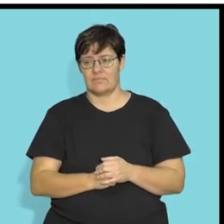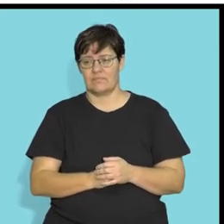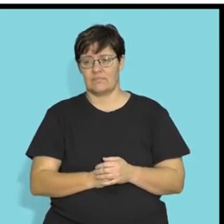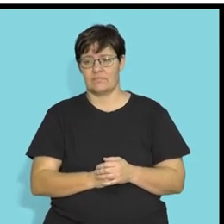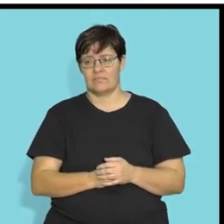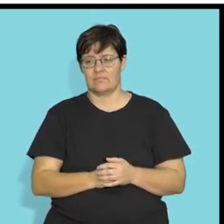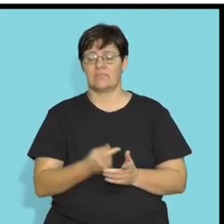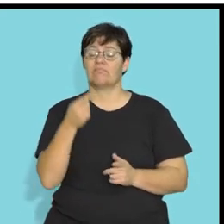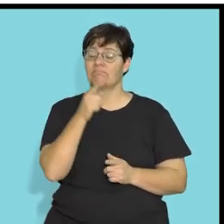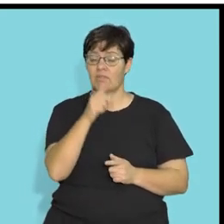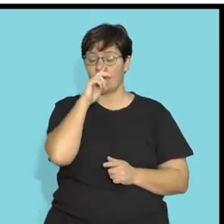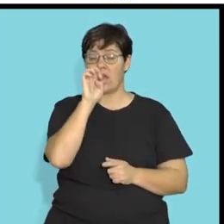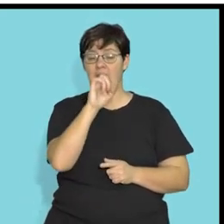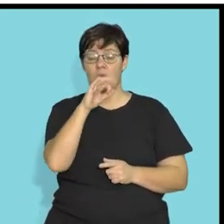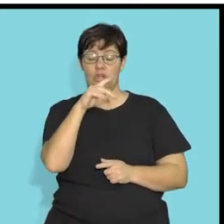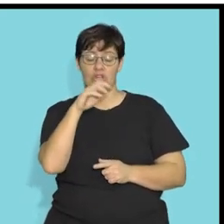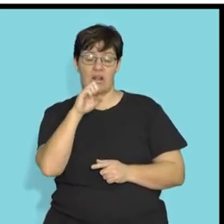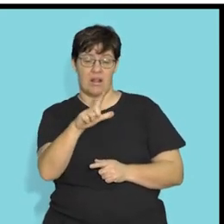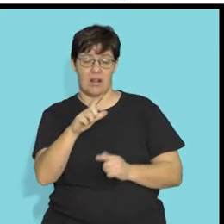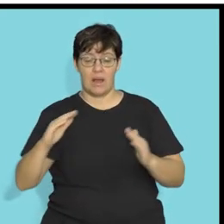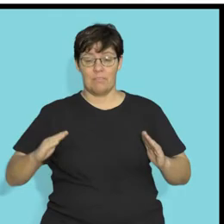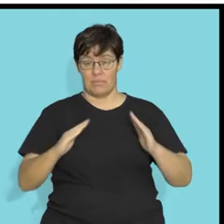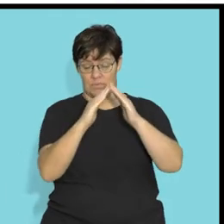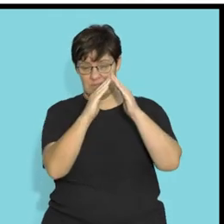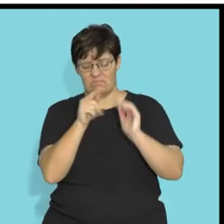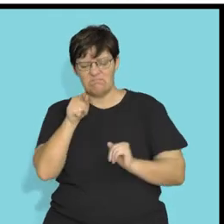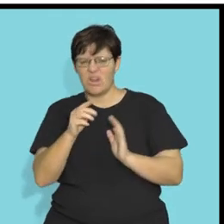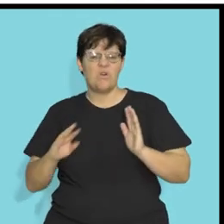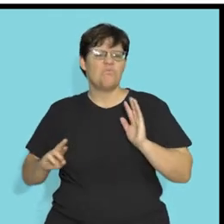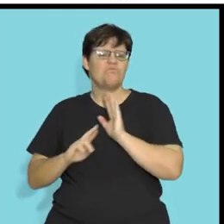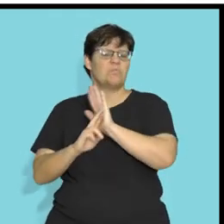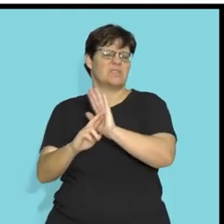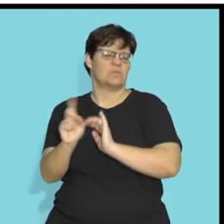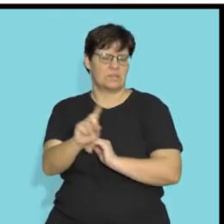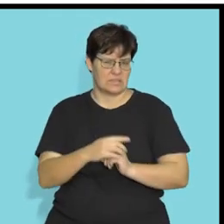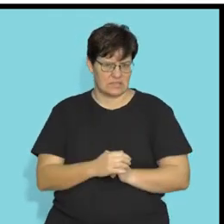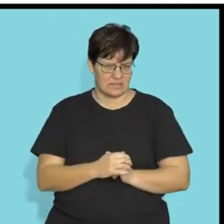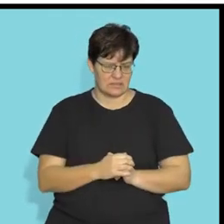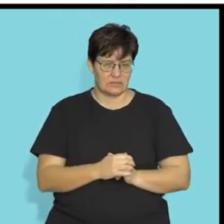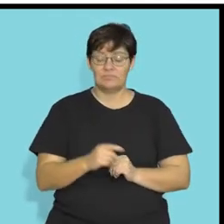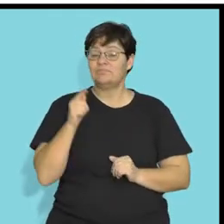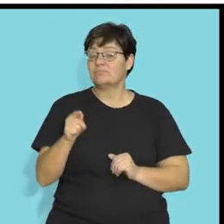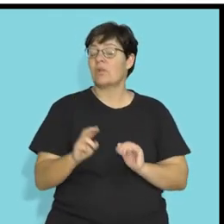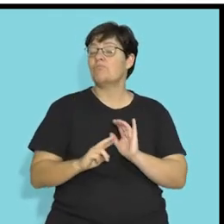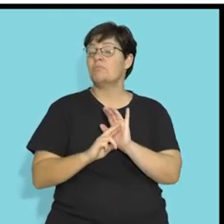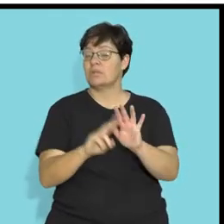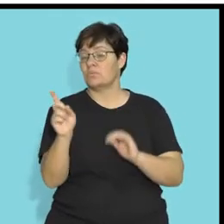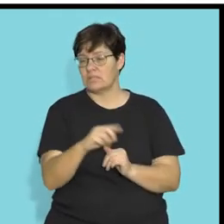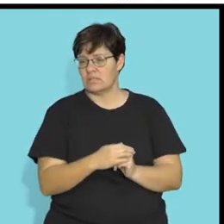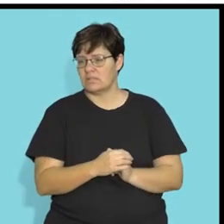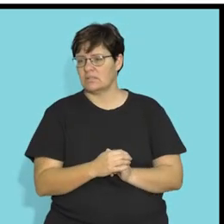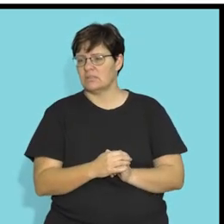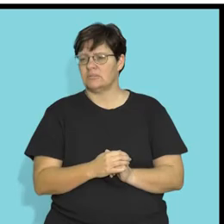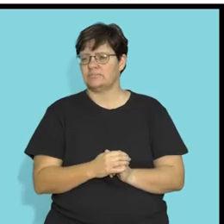When we look at ecological pyramids, it's important that we understand what do they represent. An ecological pyramid represents